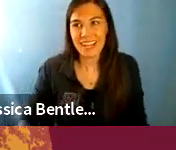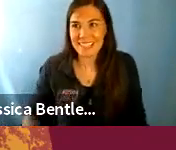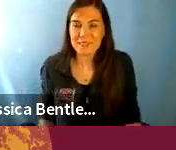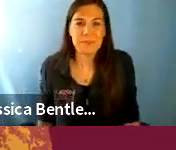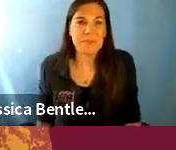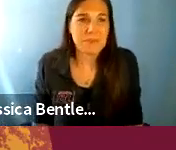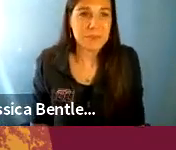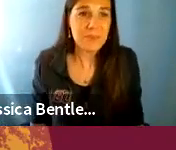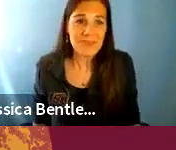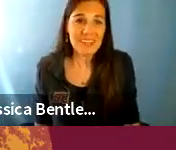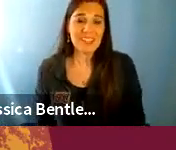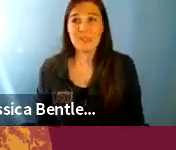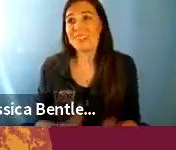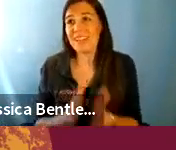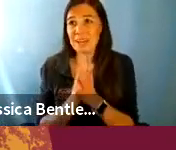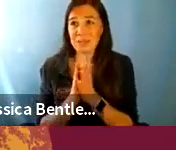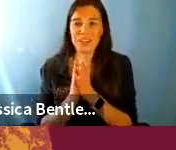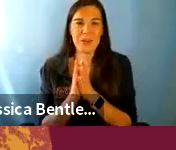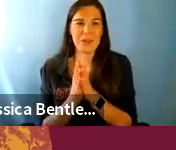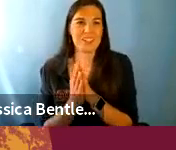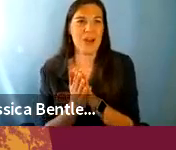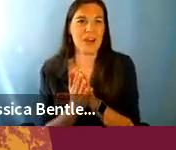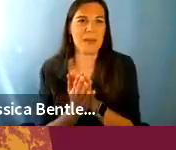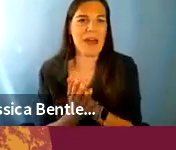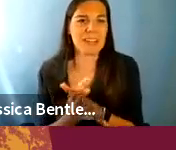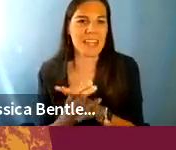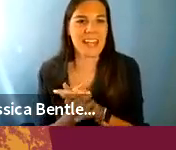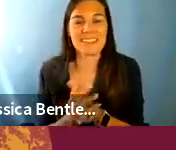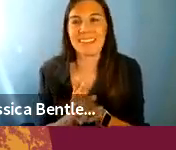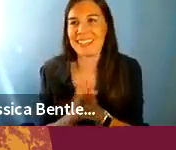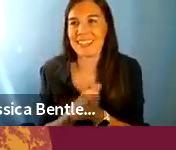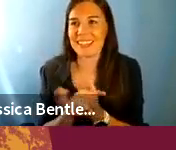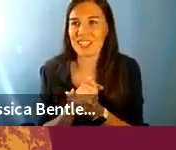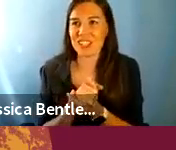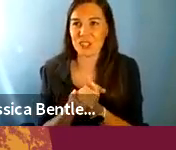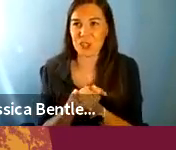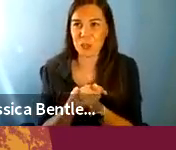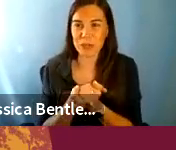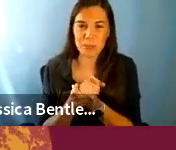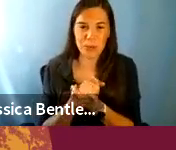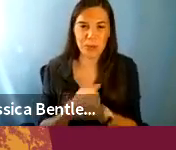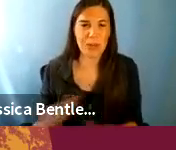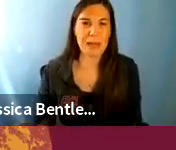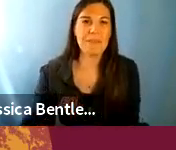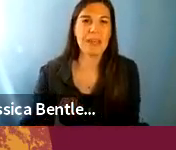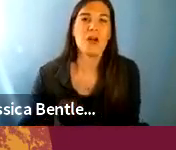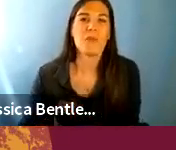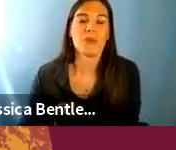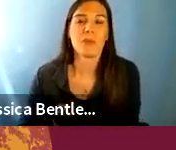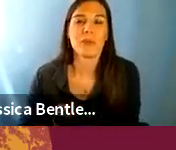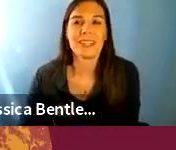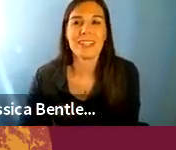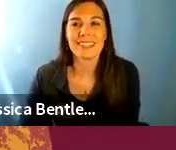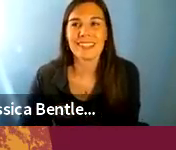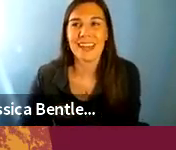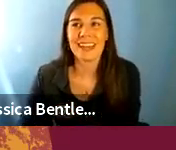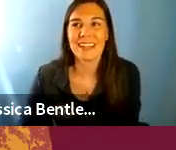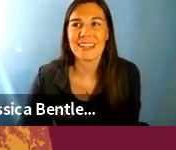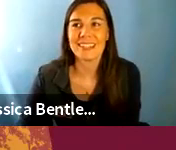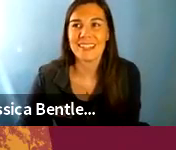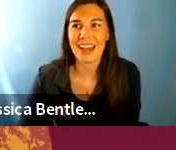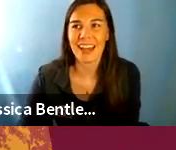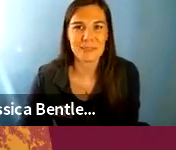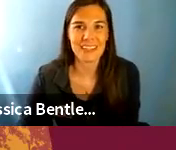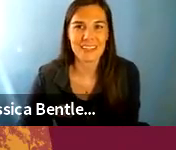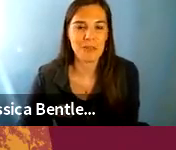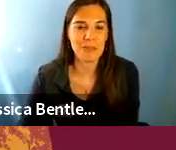All right. So tonight we are going to talk about the ASL to English interpreting program. We're really excited to have you